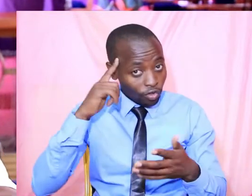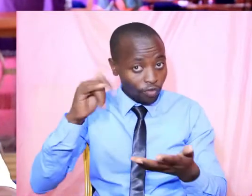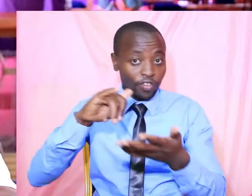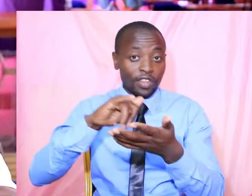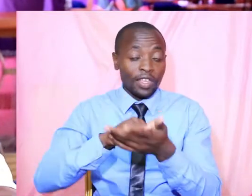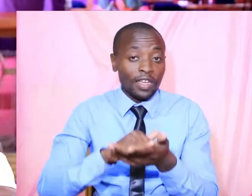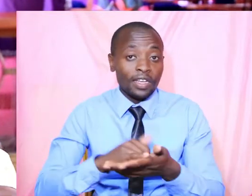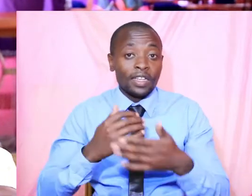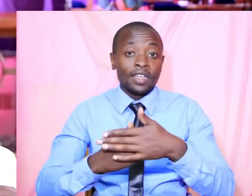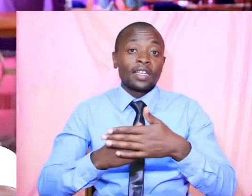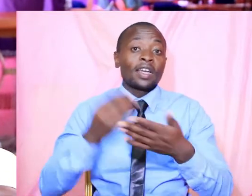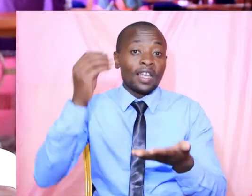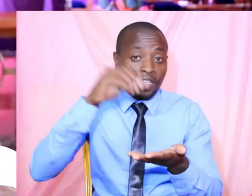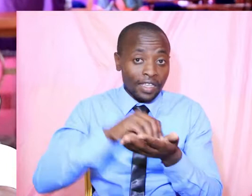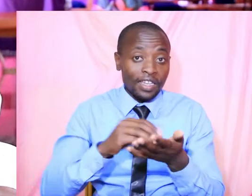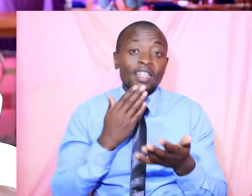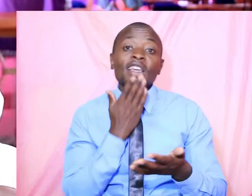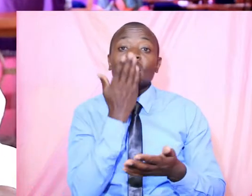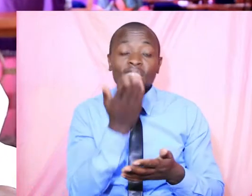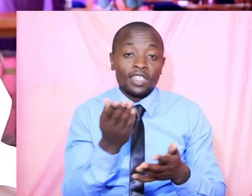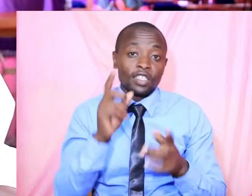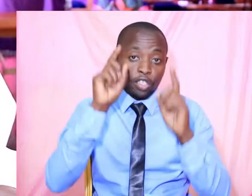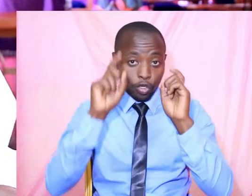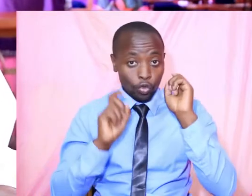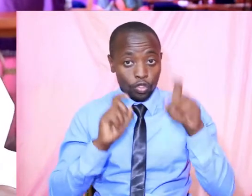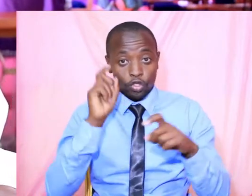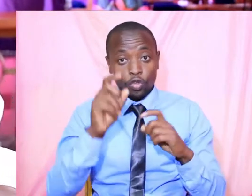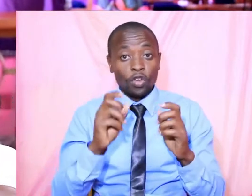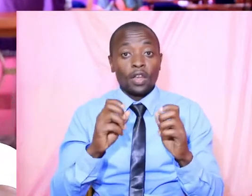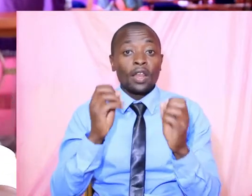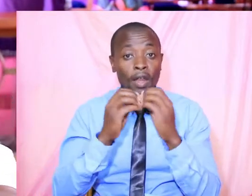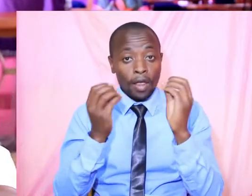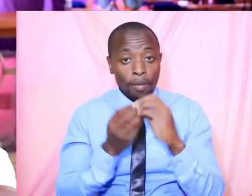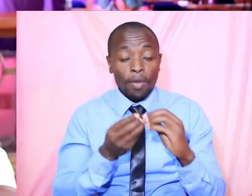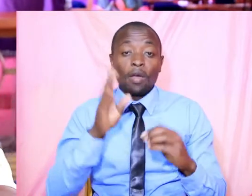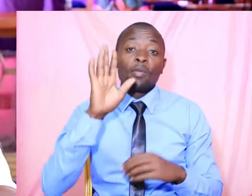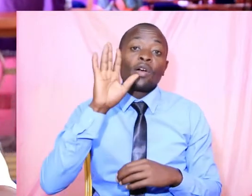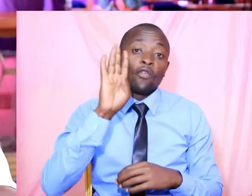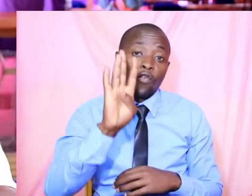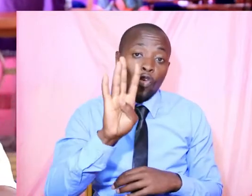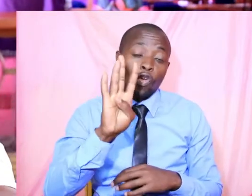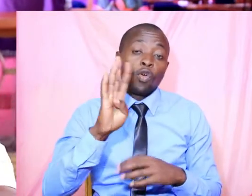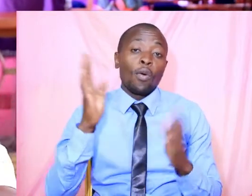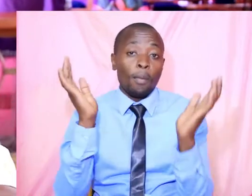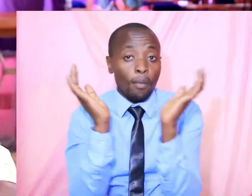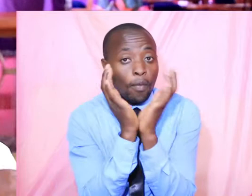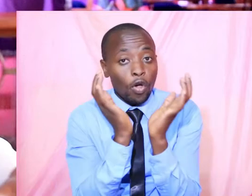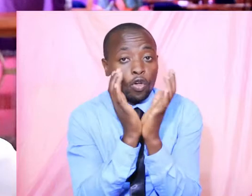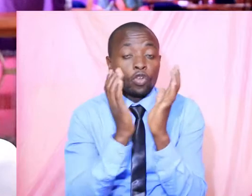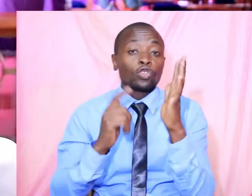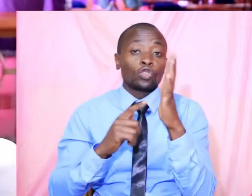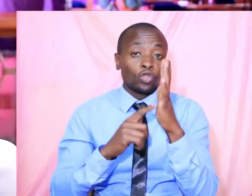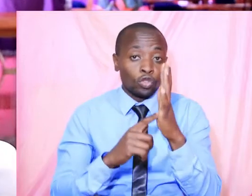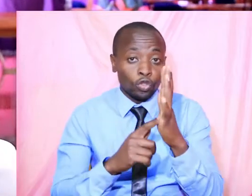rationally answers the question. Number four, Paul influences by